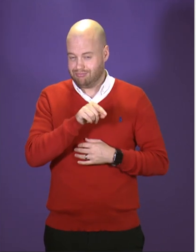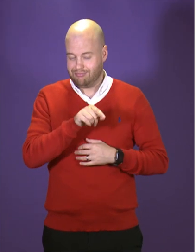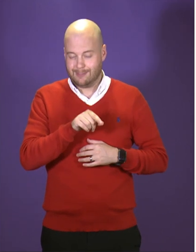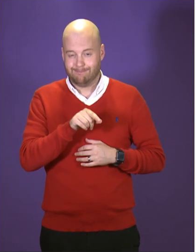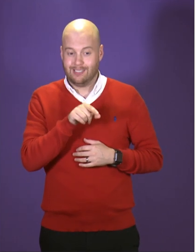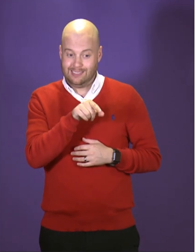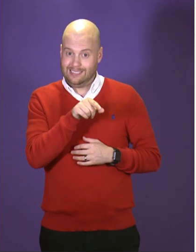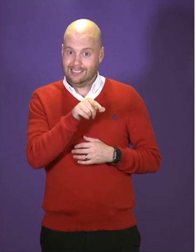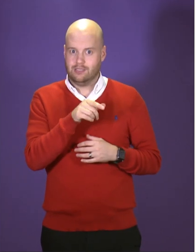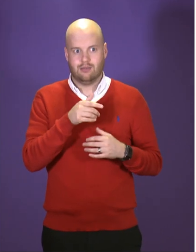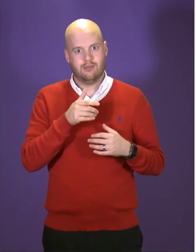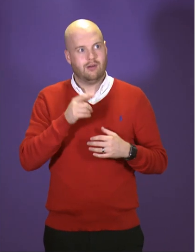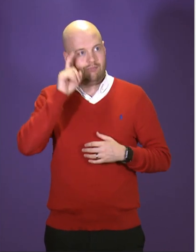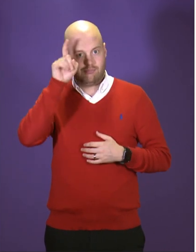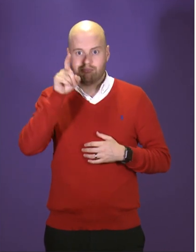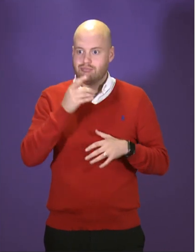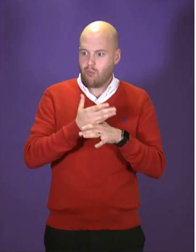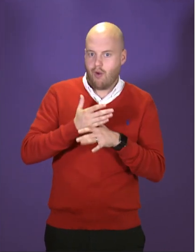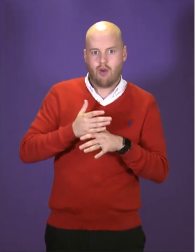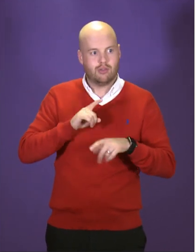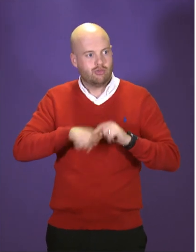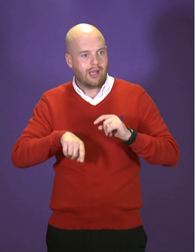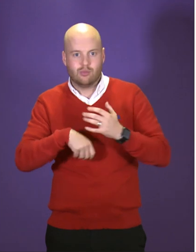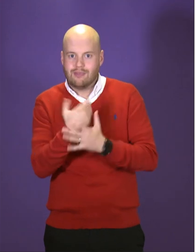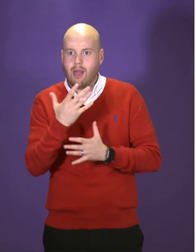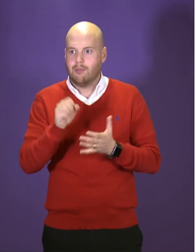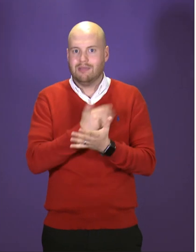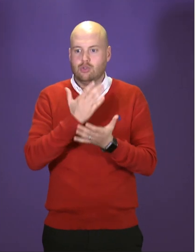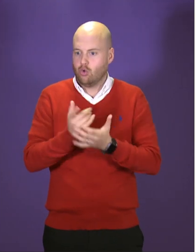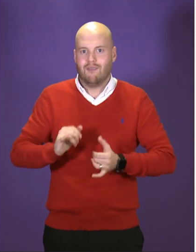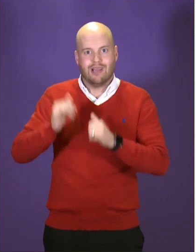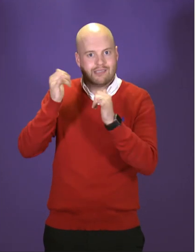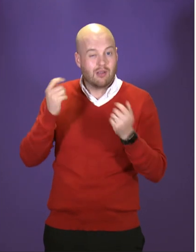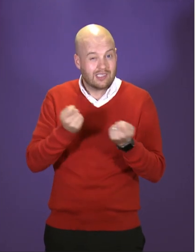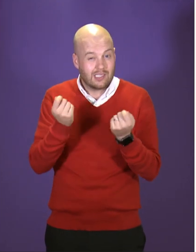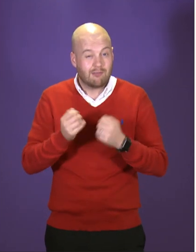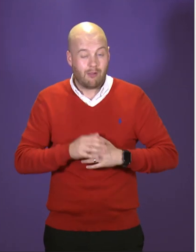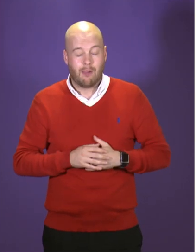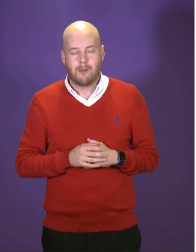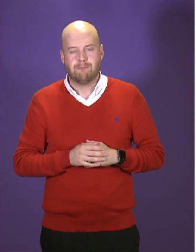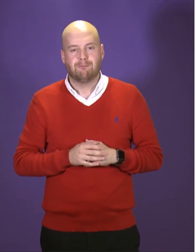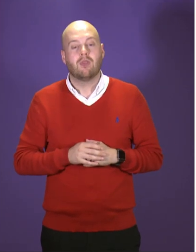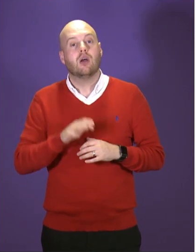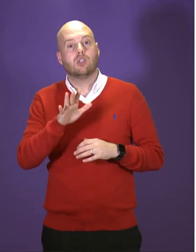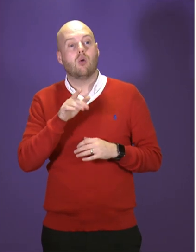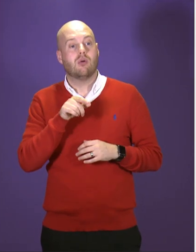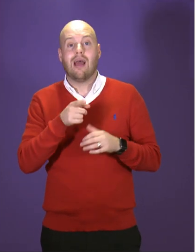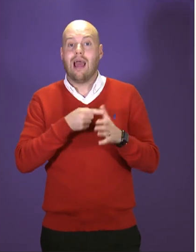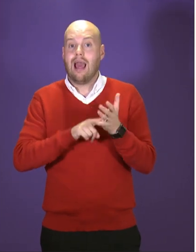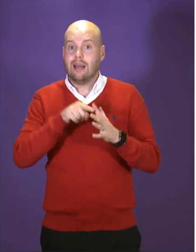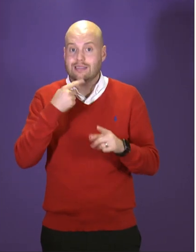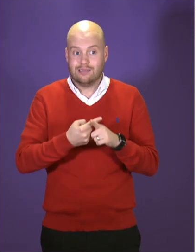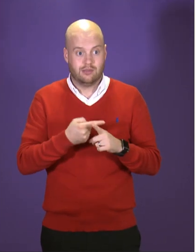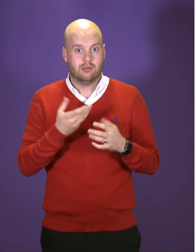those of us who were working alongside Alex at that time in the city reveled in this permission because it gave us